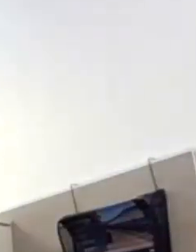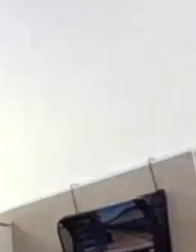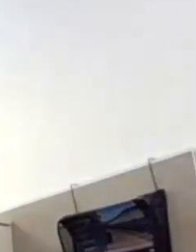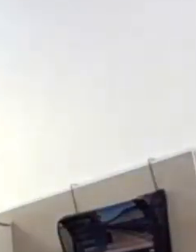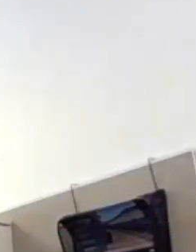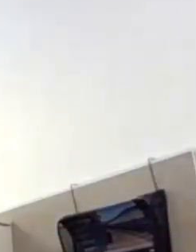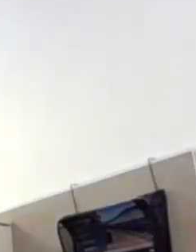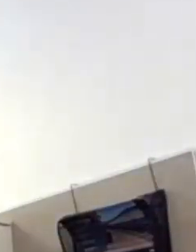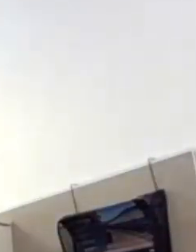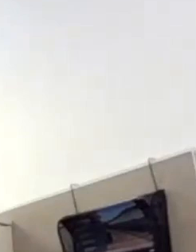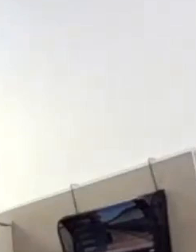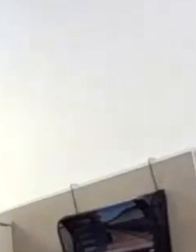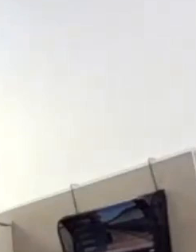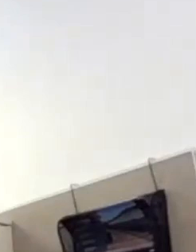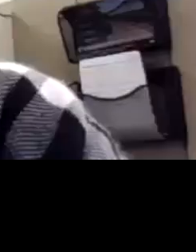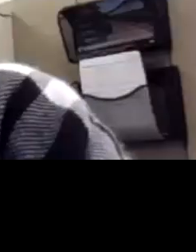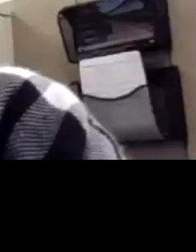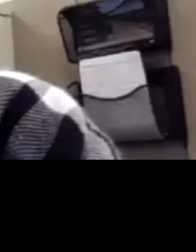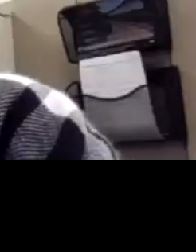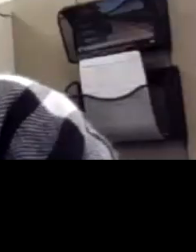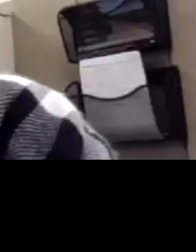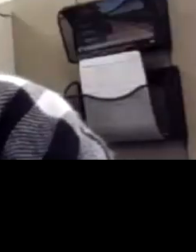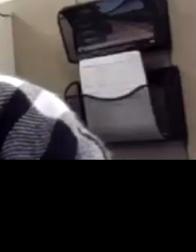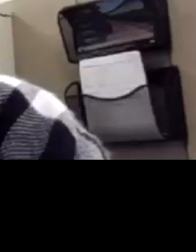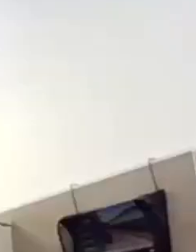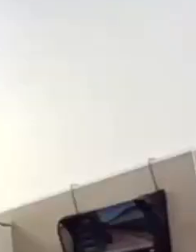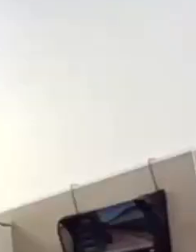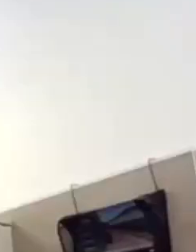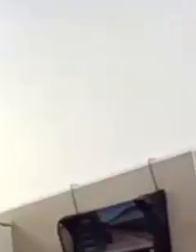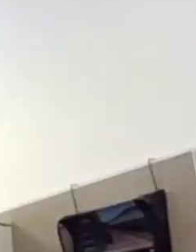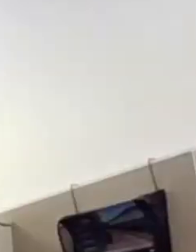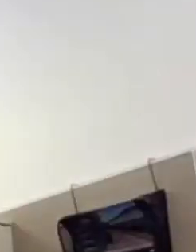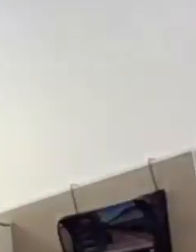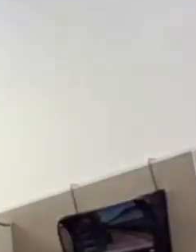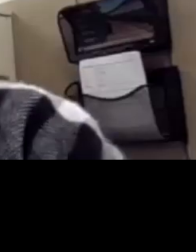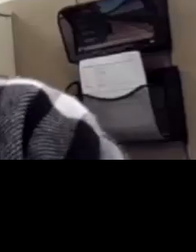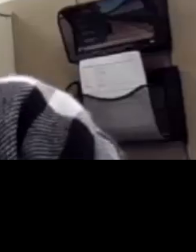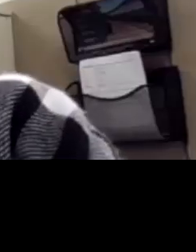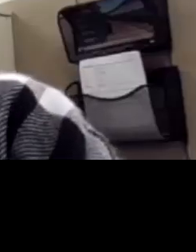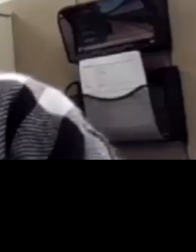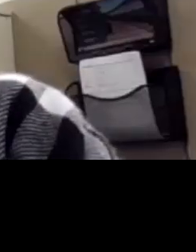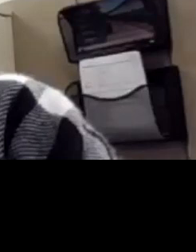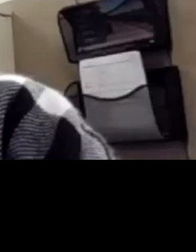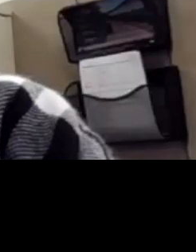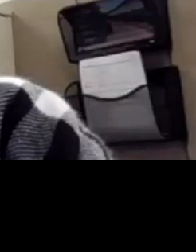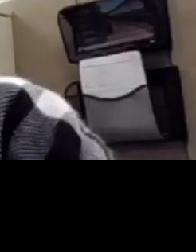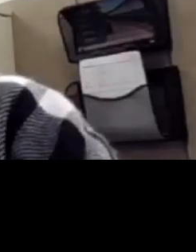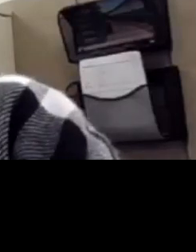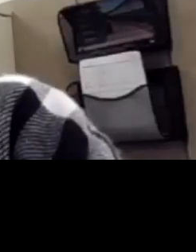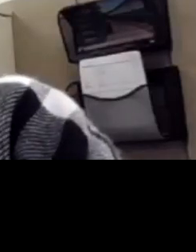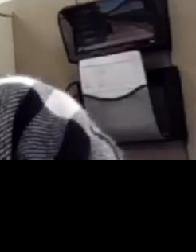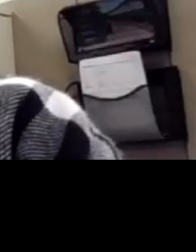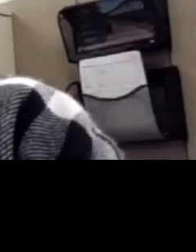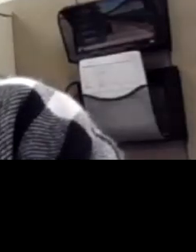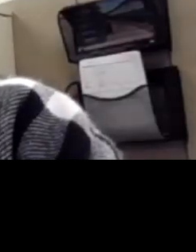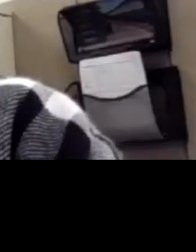Amanda is a clinical dietitian who helps patients in the hospital with acute nutrition needs. In addition, she is the owner of Amanda